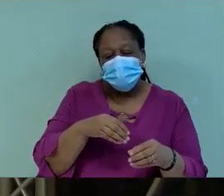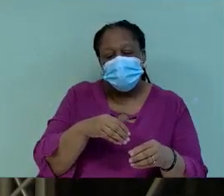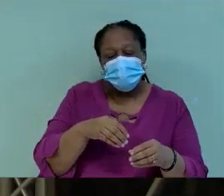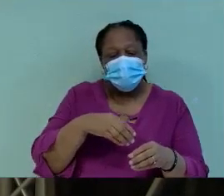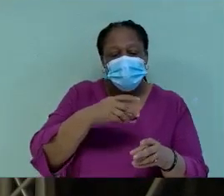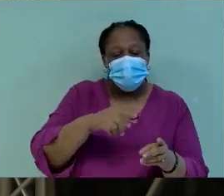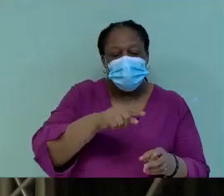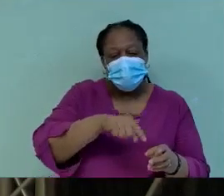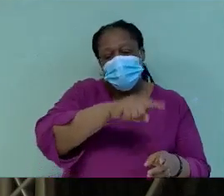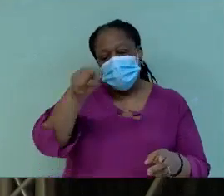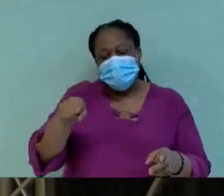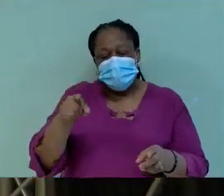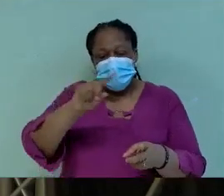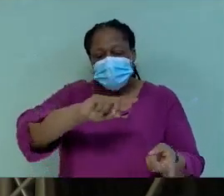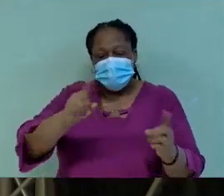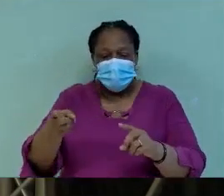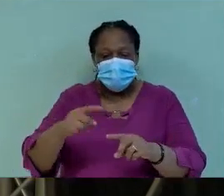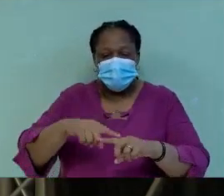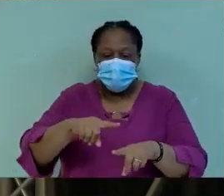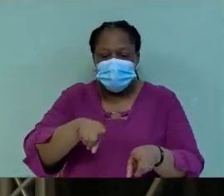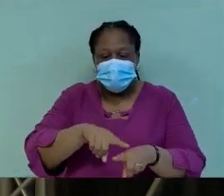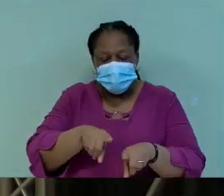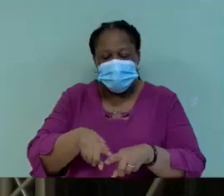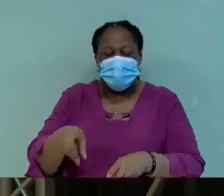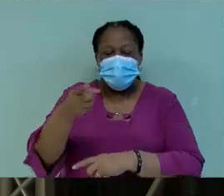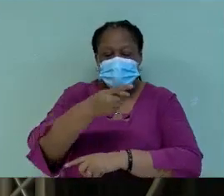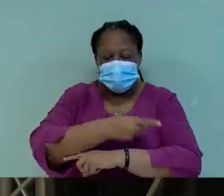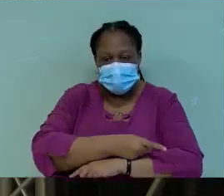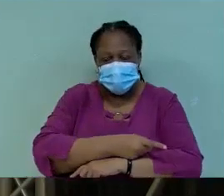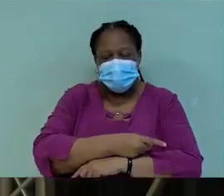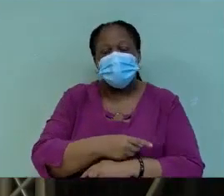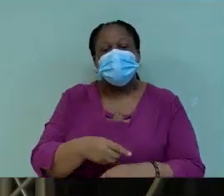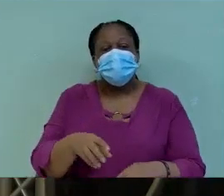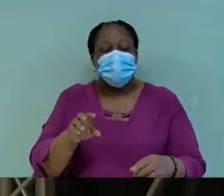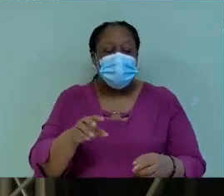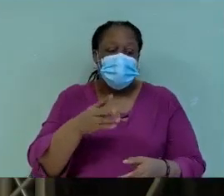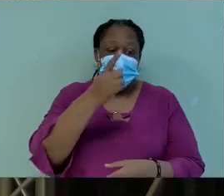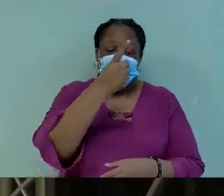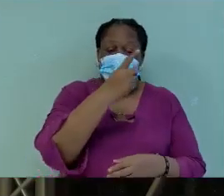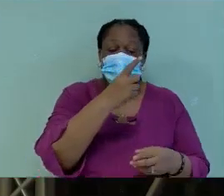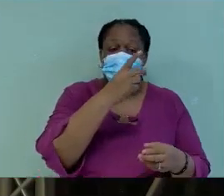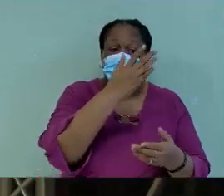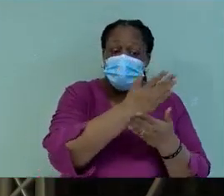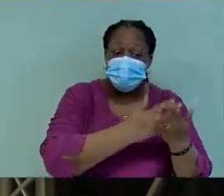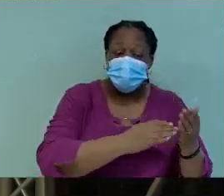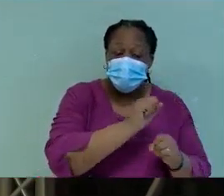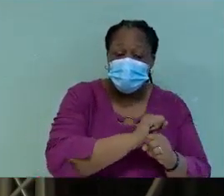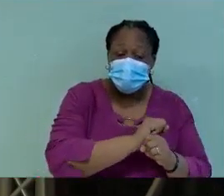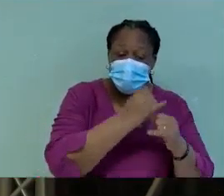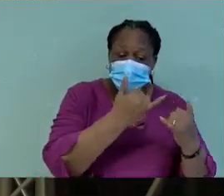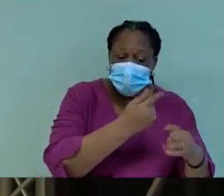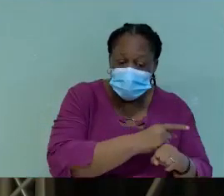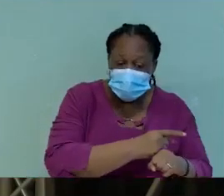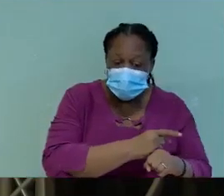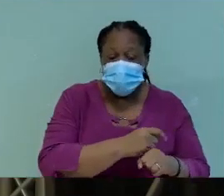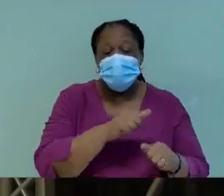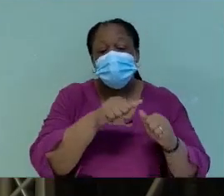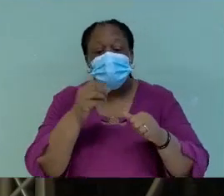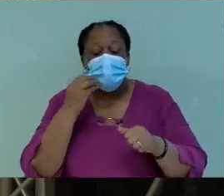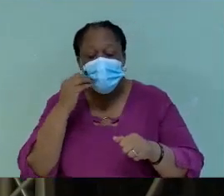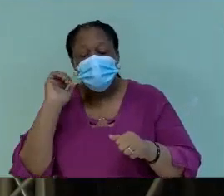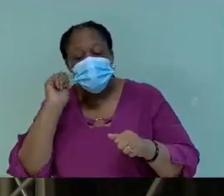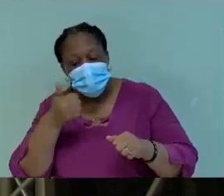alternate days. The shift system takes place on a schedule during 8 a.m. to 4 p.m. It will